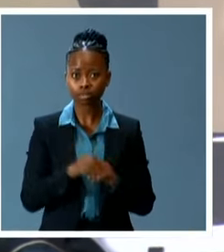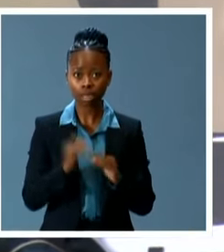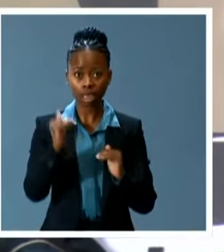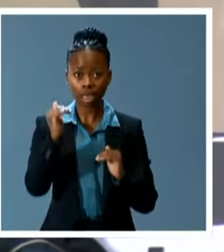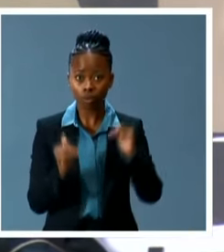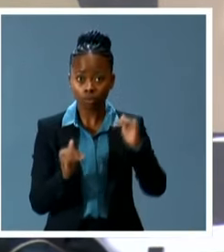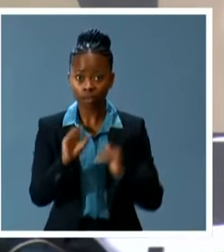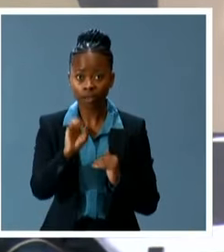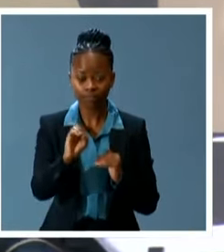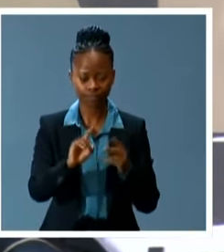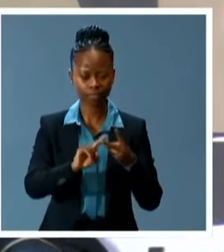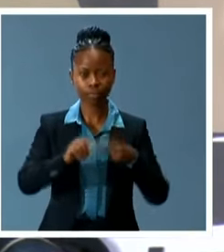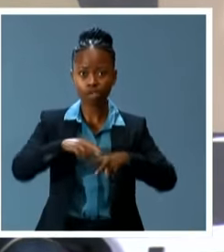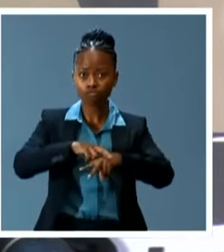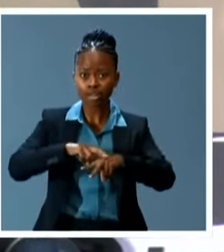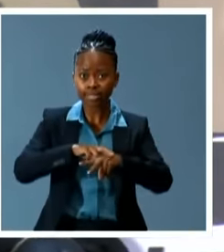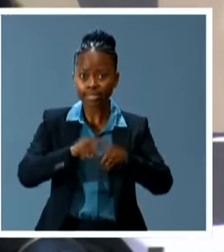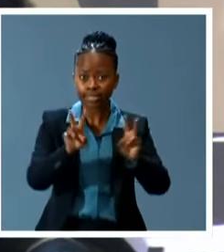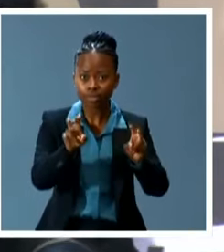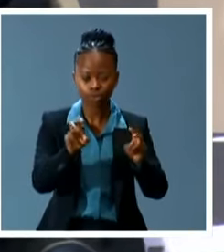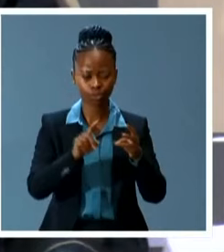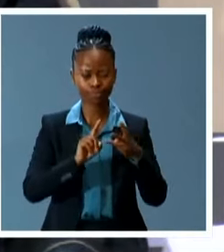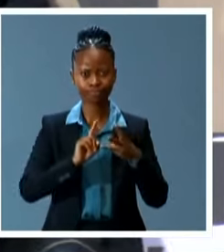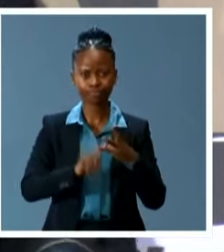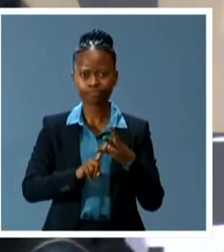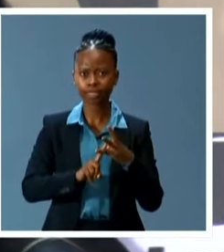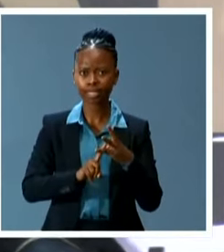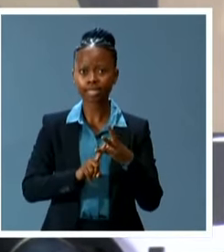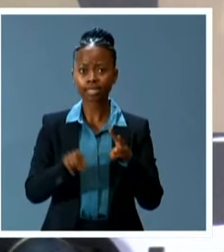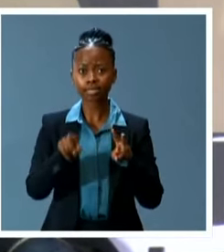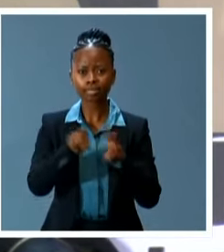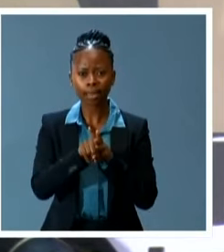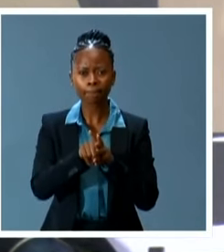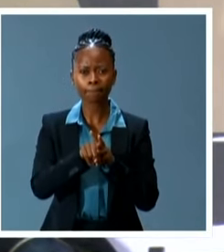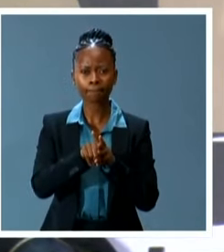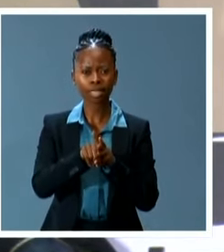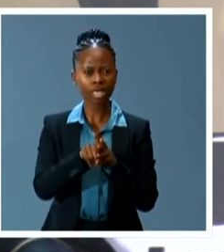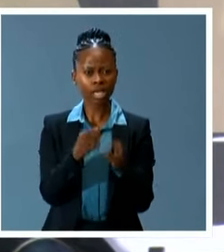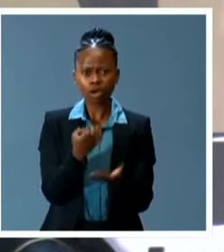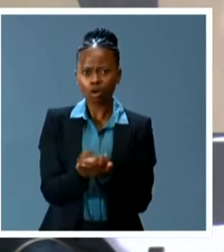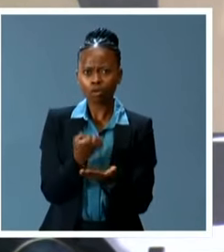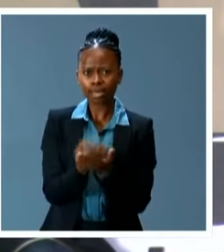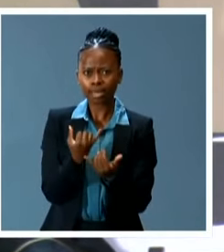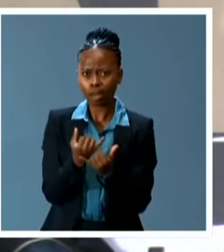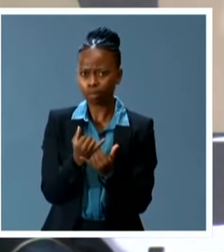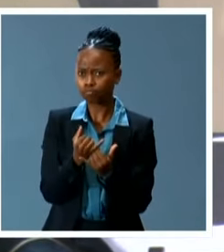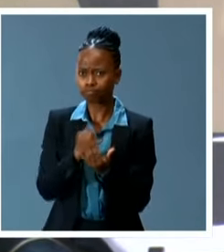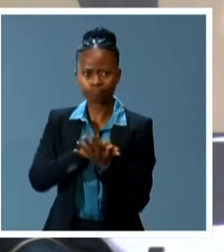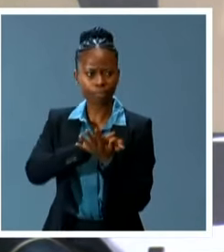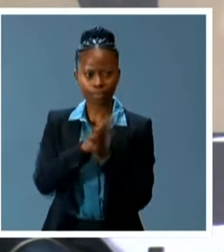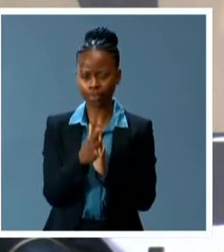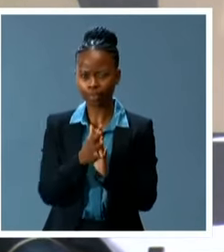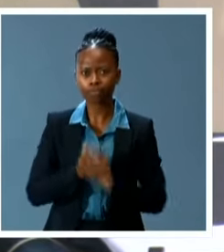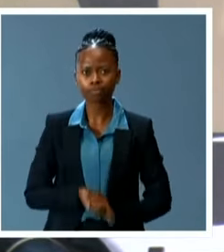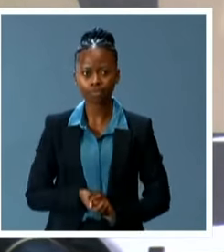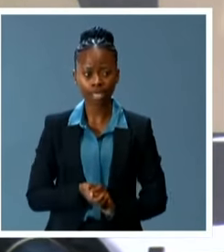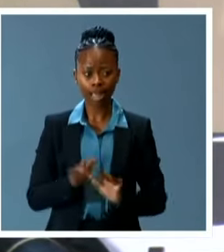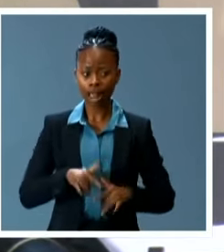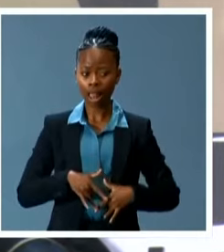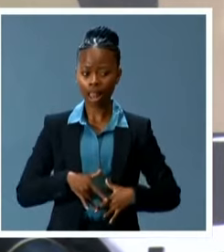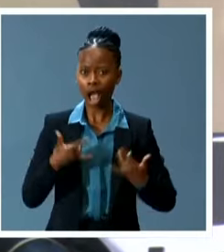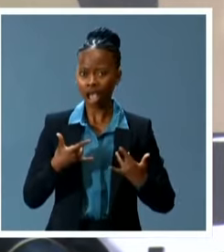racism, and ecological depredation. It has taken many lives and destroyed many